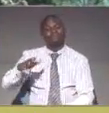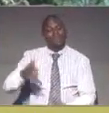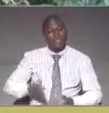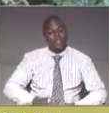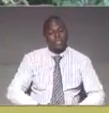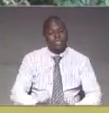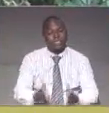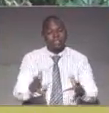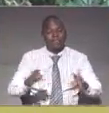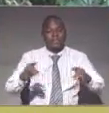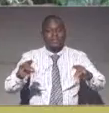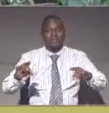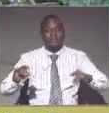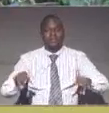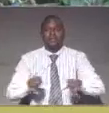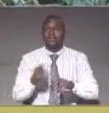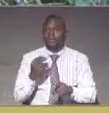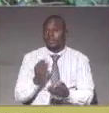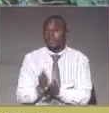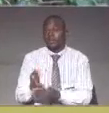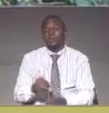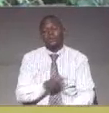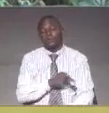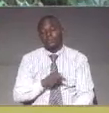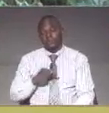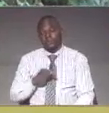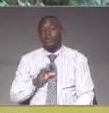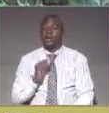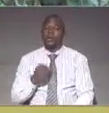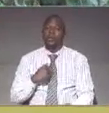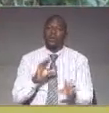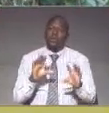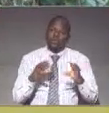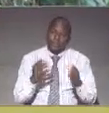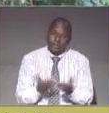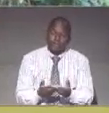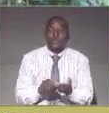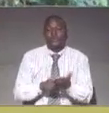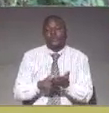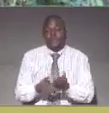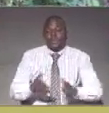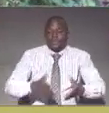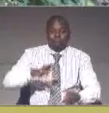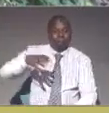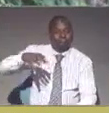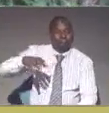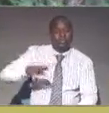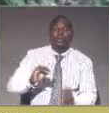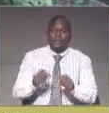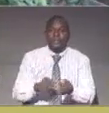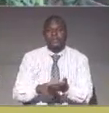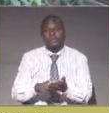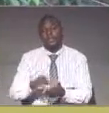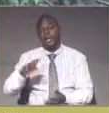streams are contaminated. We would actually discourage our communities from using water streams. They should use